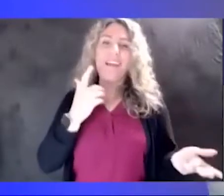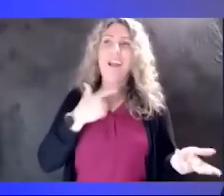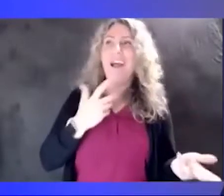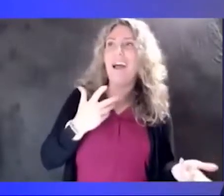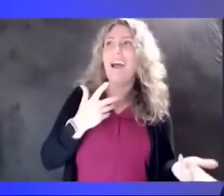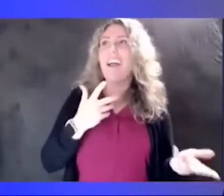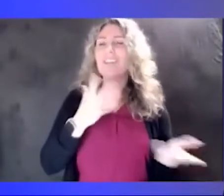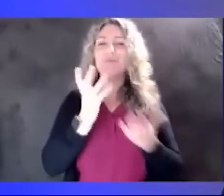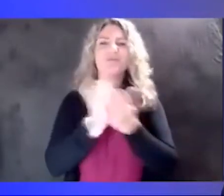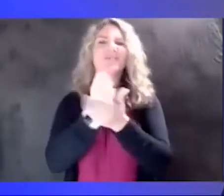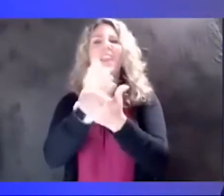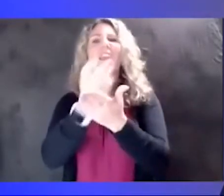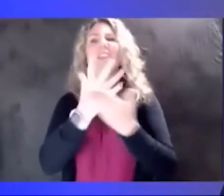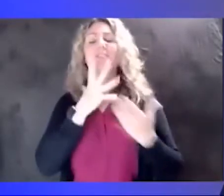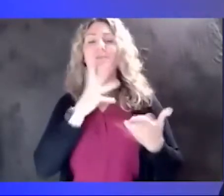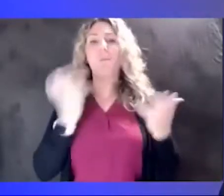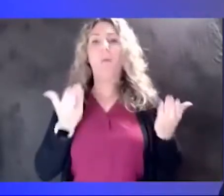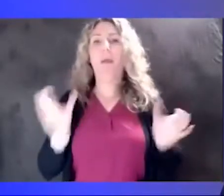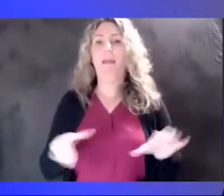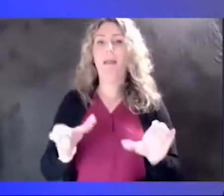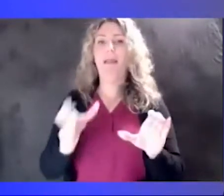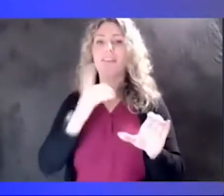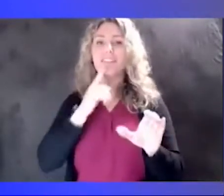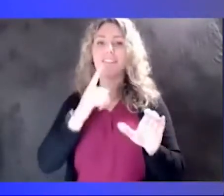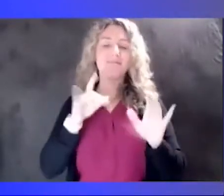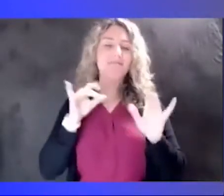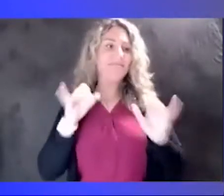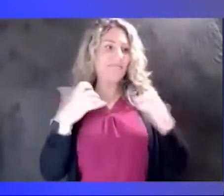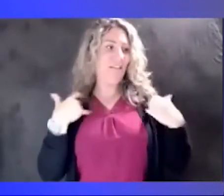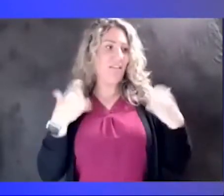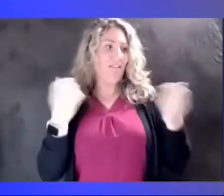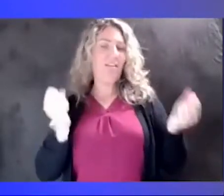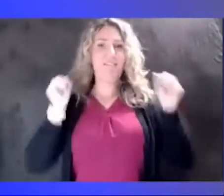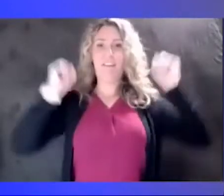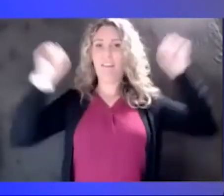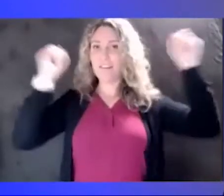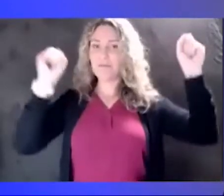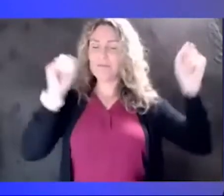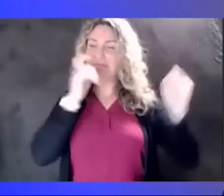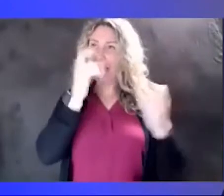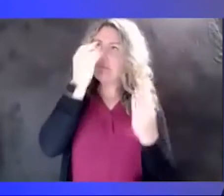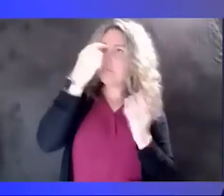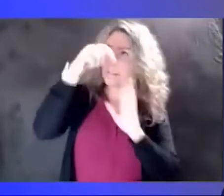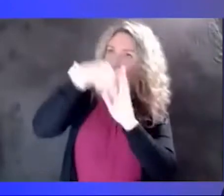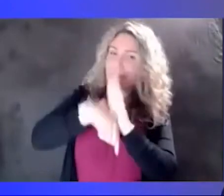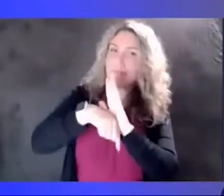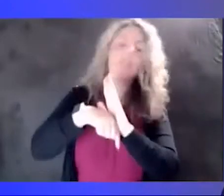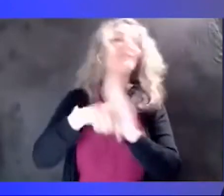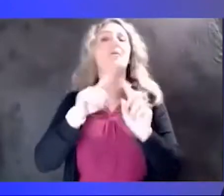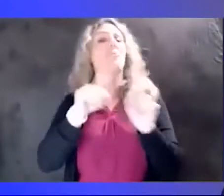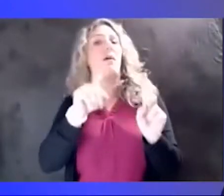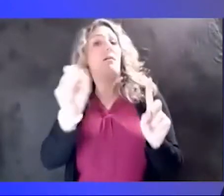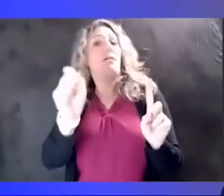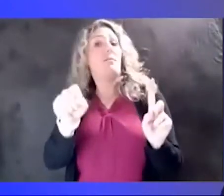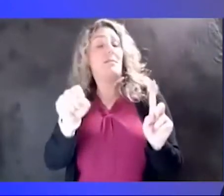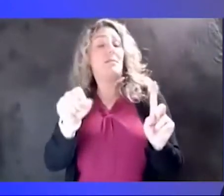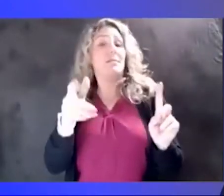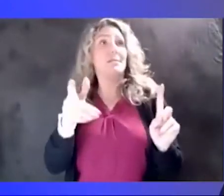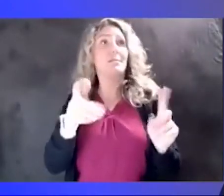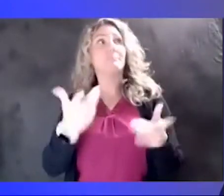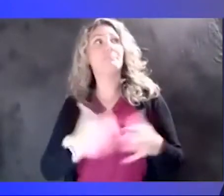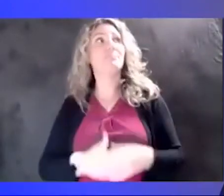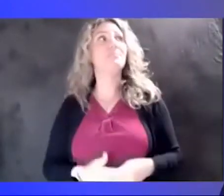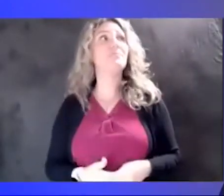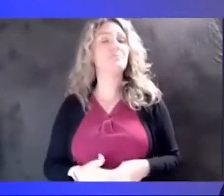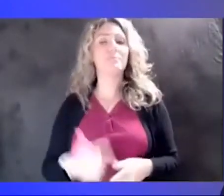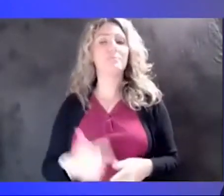was so active in kept me in shape, and so I didn't really think too much about it. But yes, I think certainly I learned